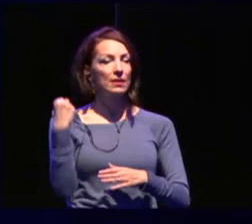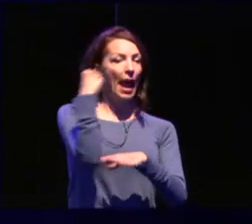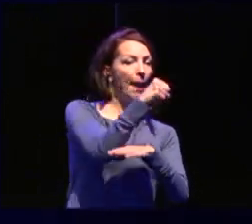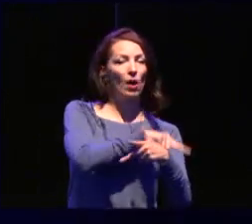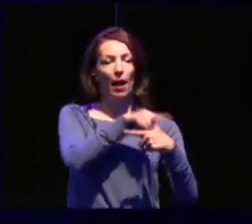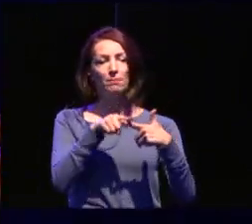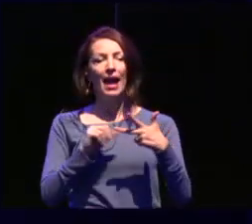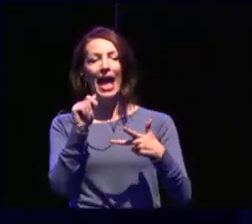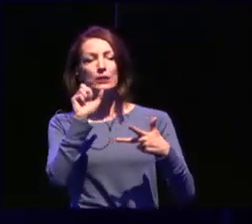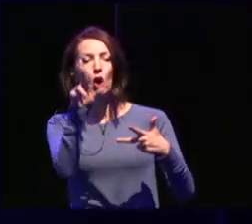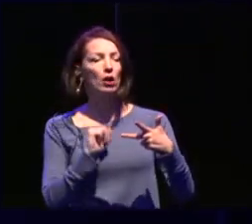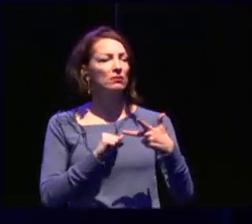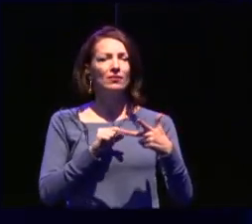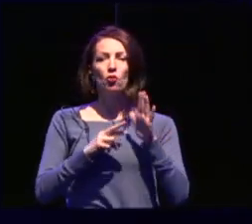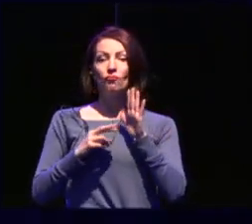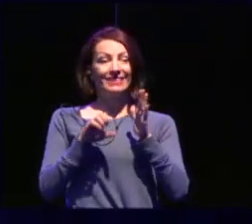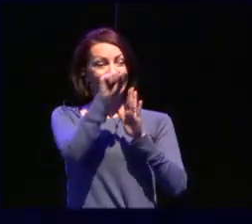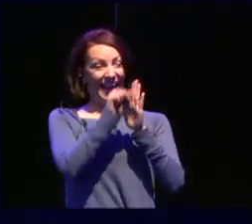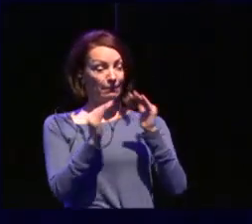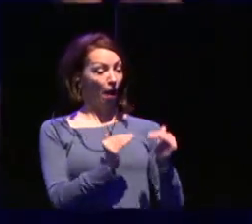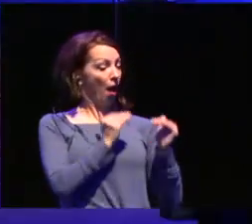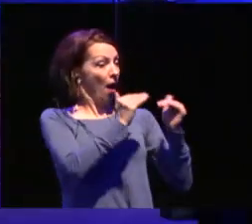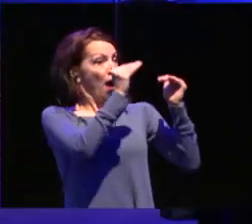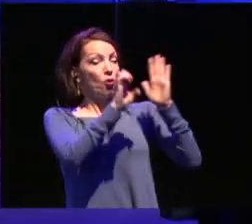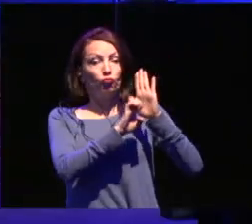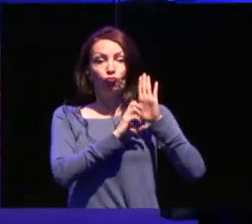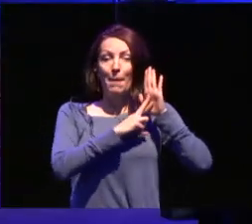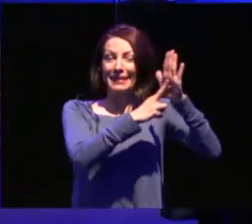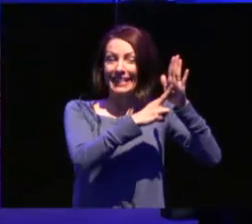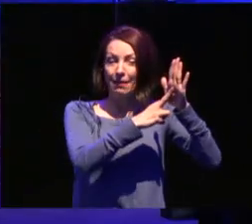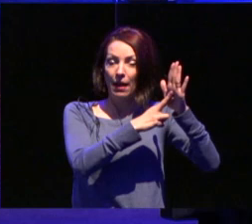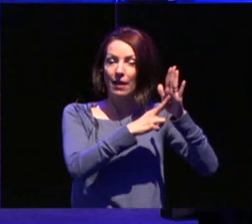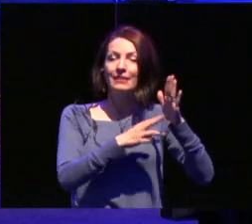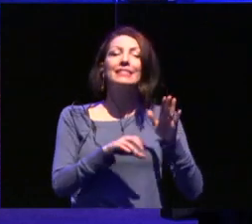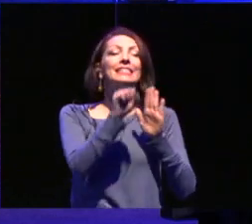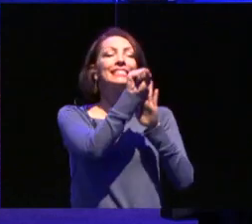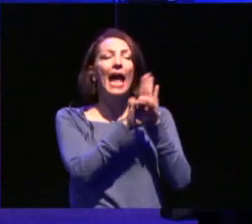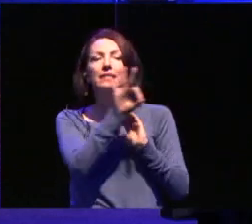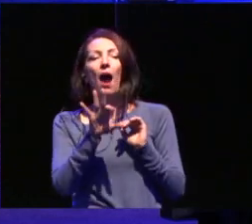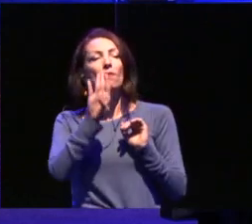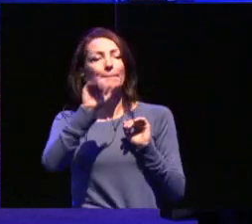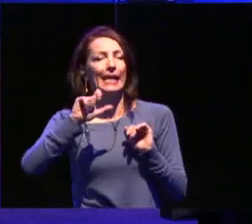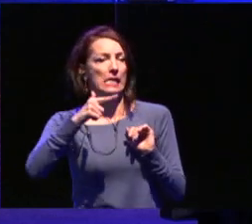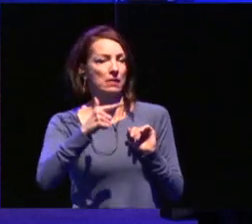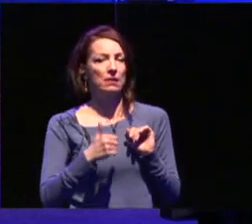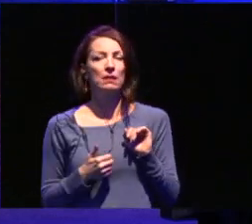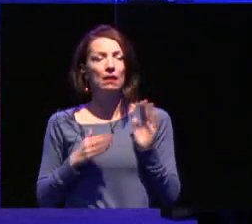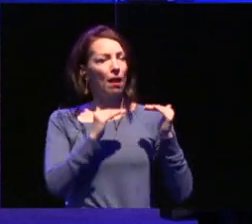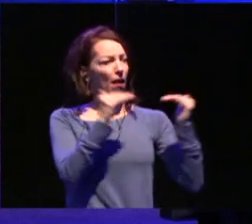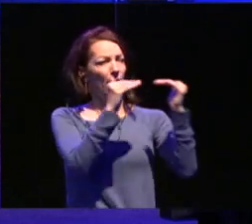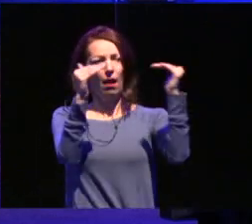go through all these particular states that represent states of being that ultimately lead you to